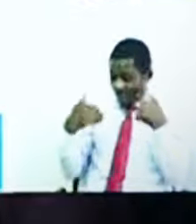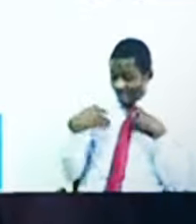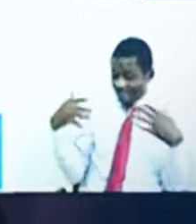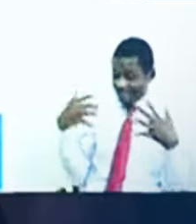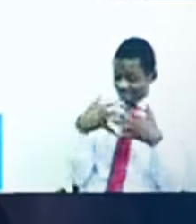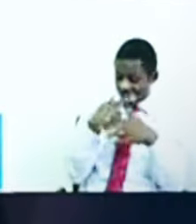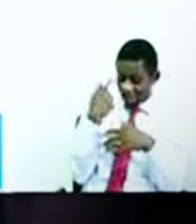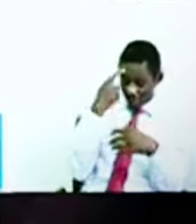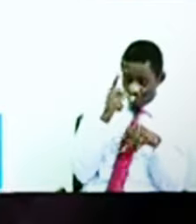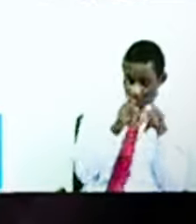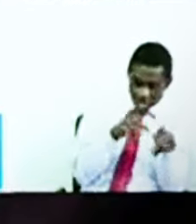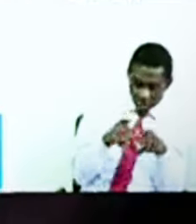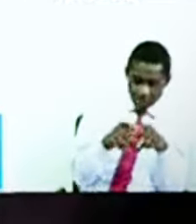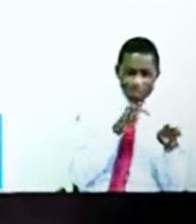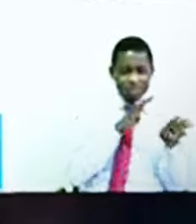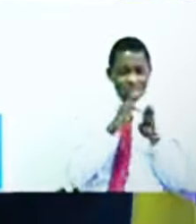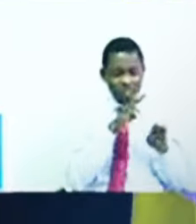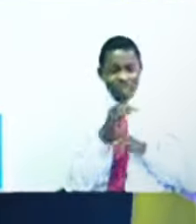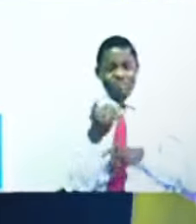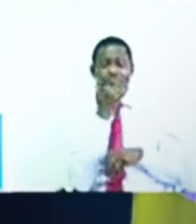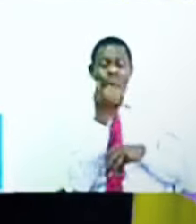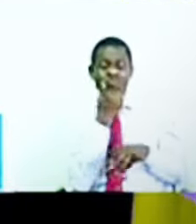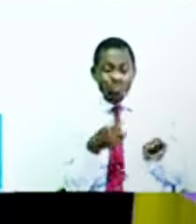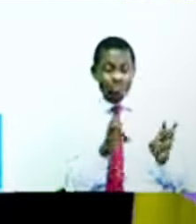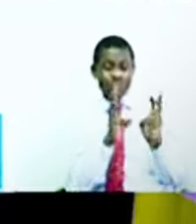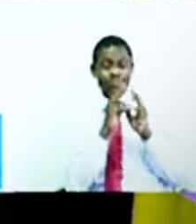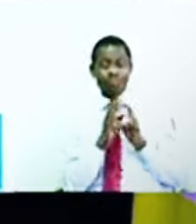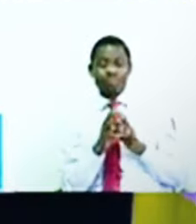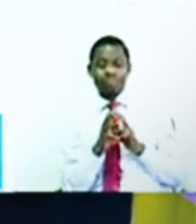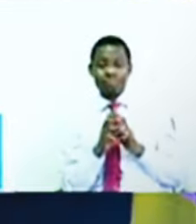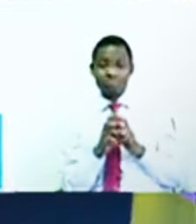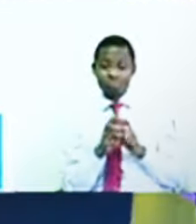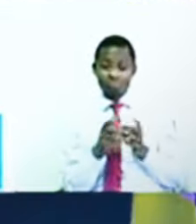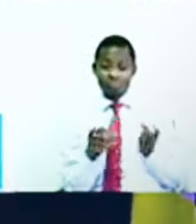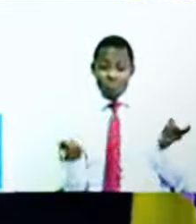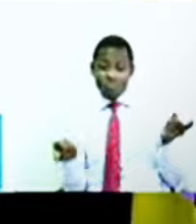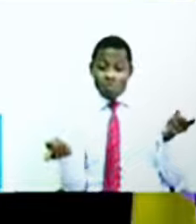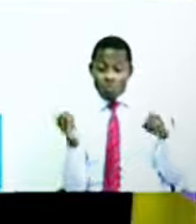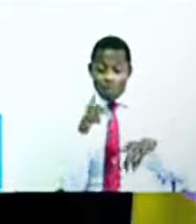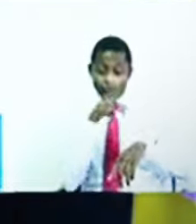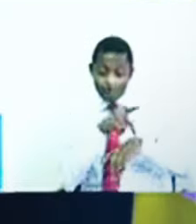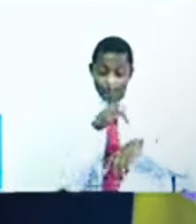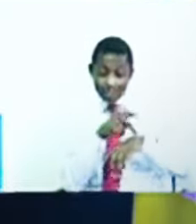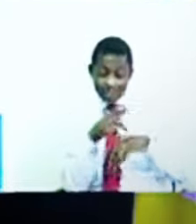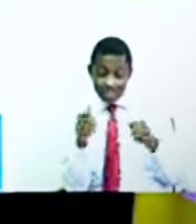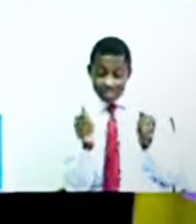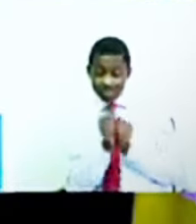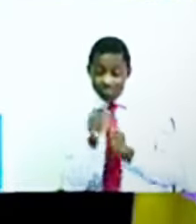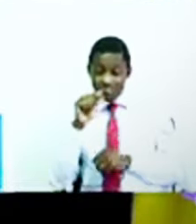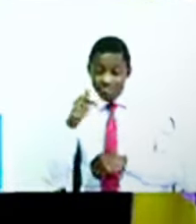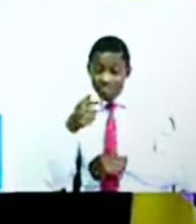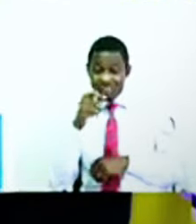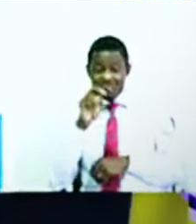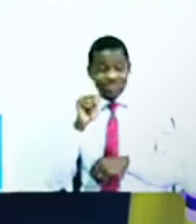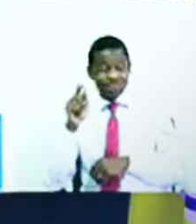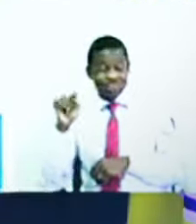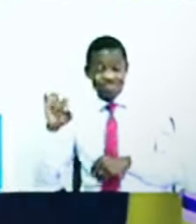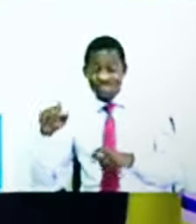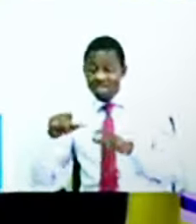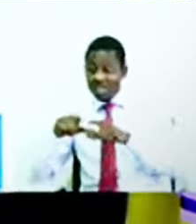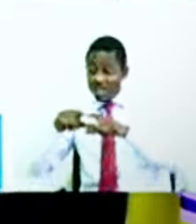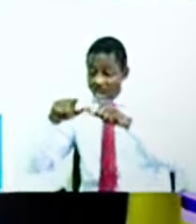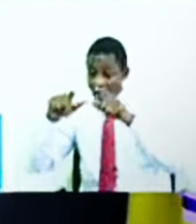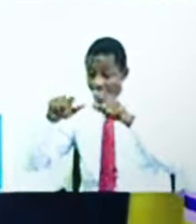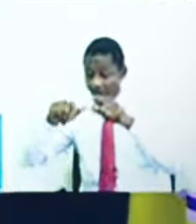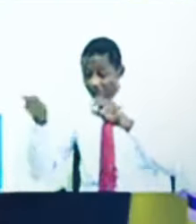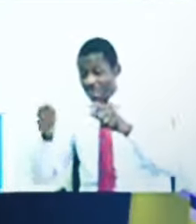se ontumi nya badache. When Peter was enjoying with the Gentiles and a group of people came from Jerusalem, they